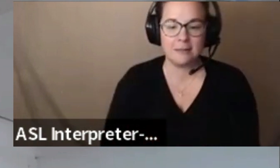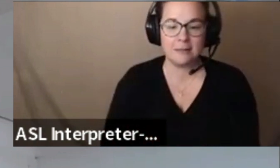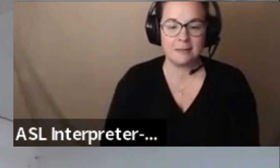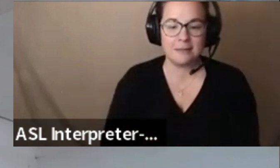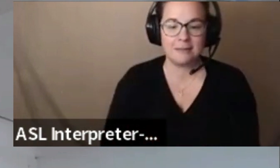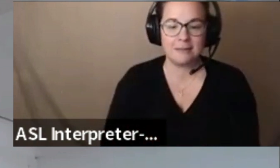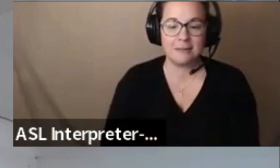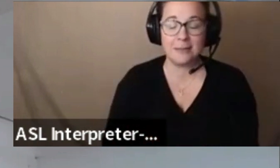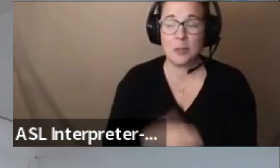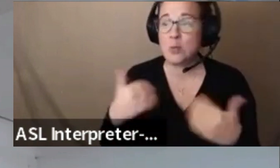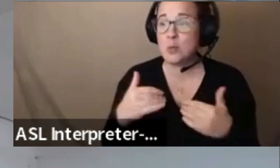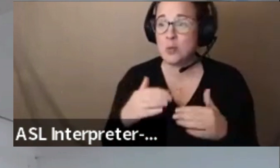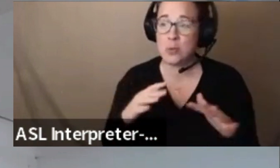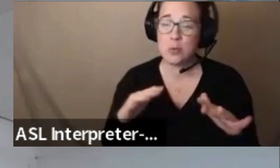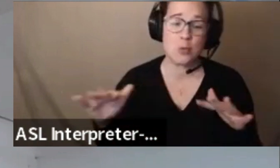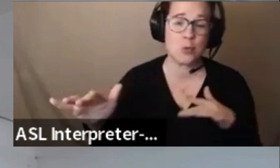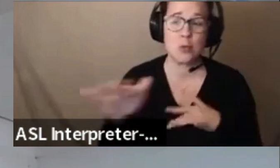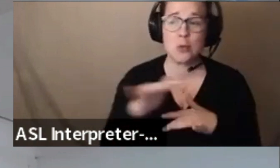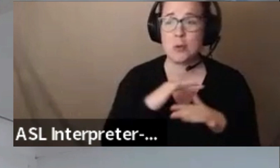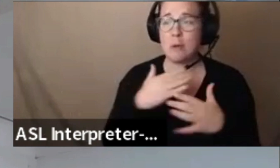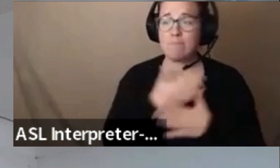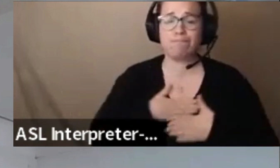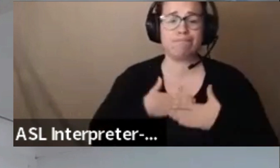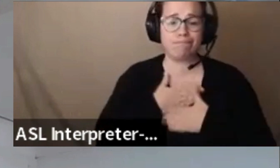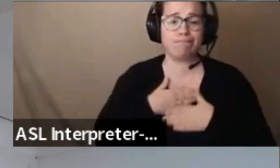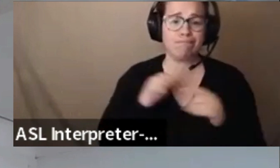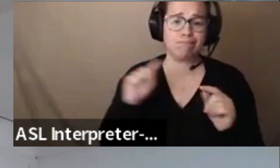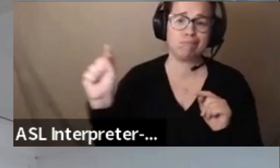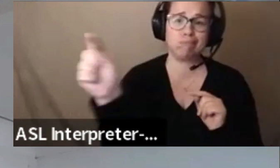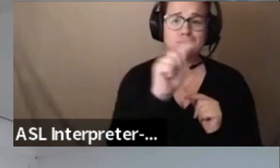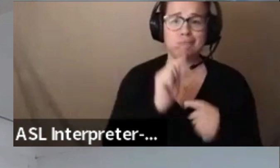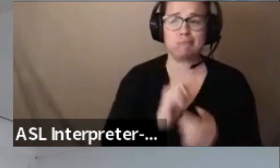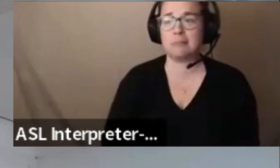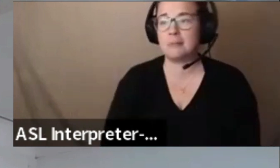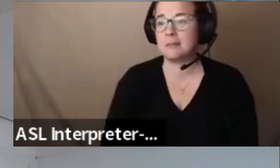getting everywhere with these is great fun. And so and